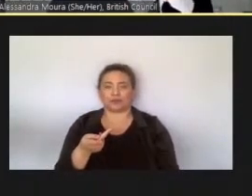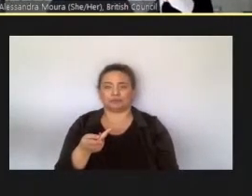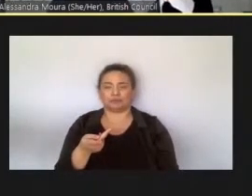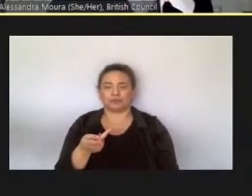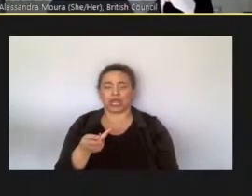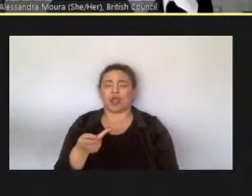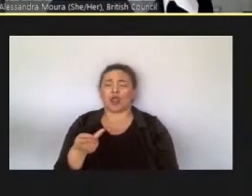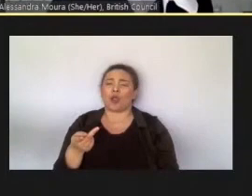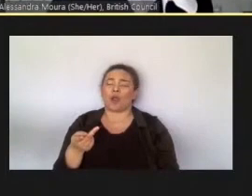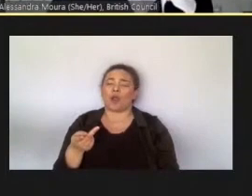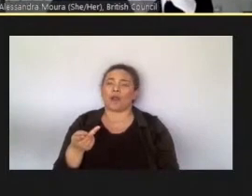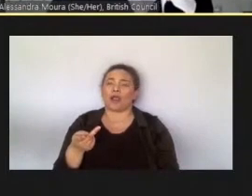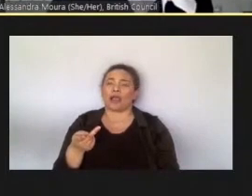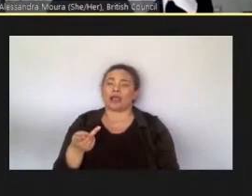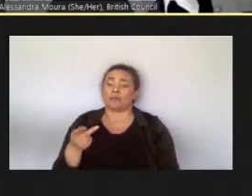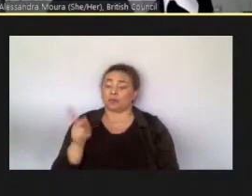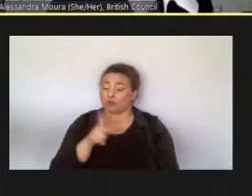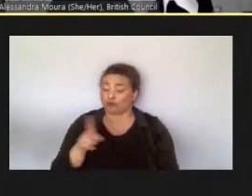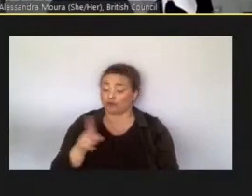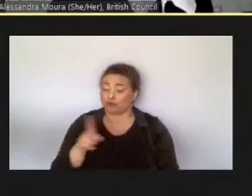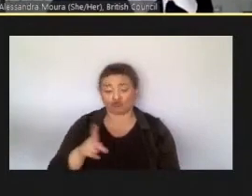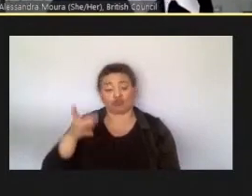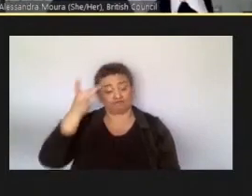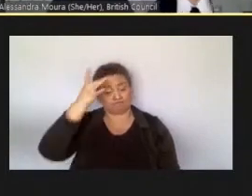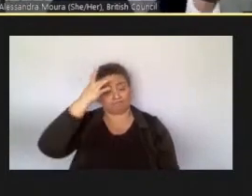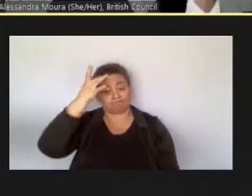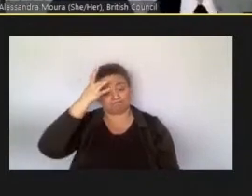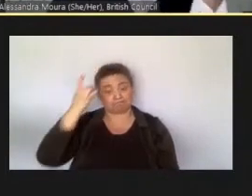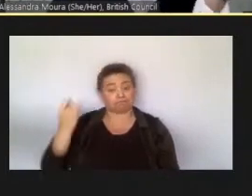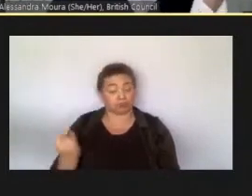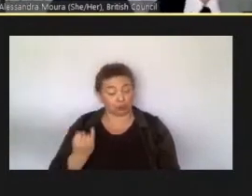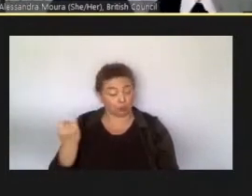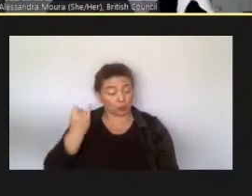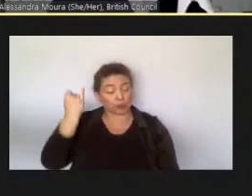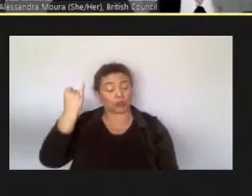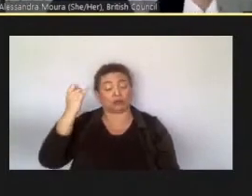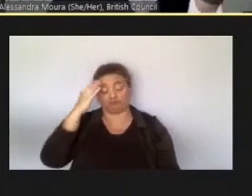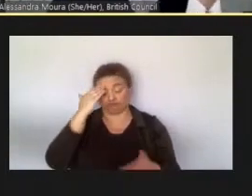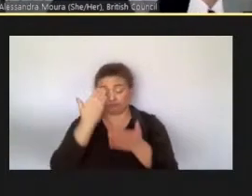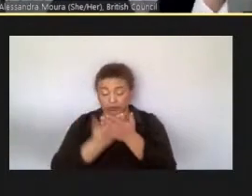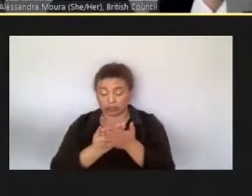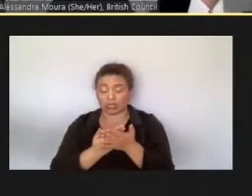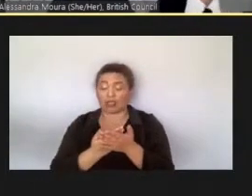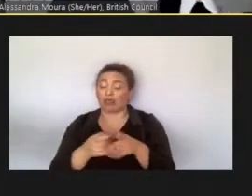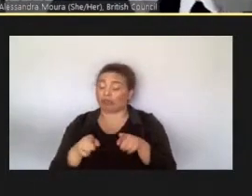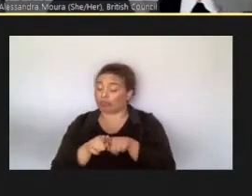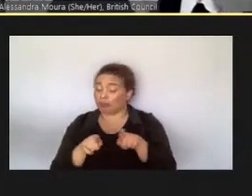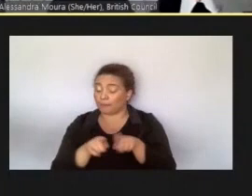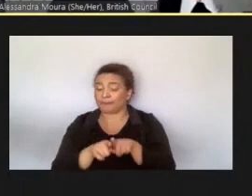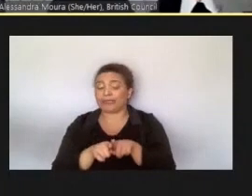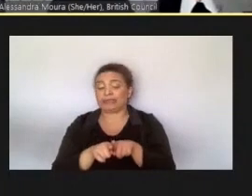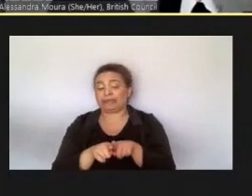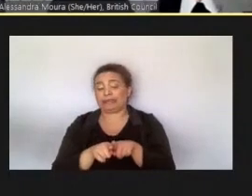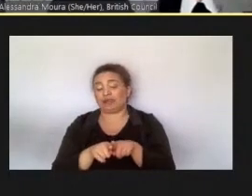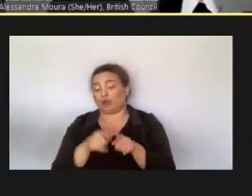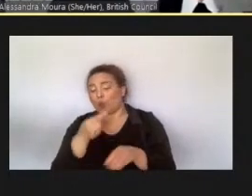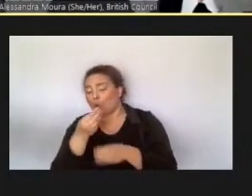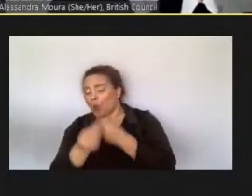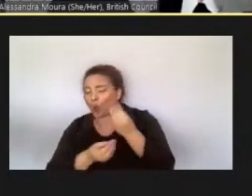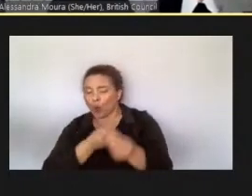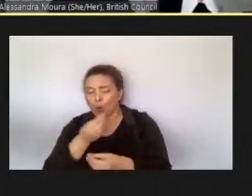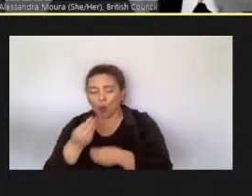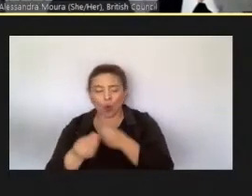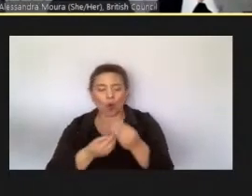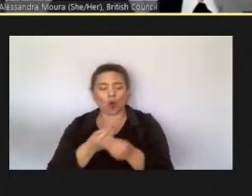own beliefs and understand how these beliefs sometimes limit us, our practice.